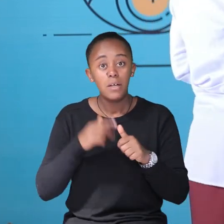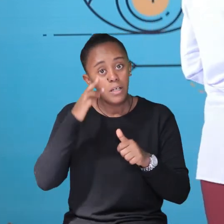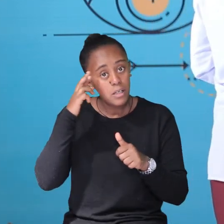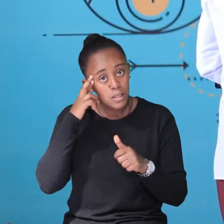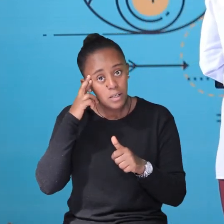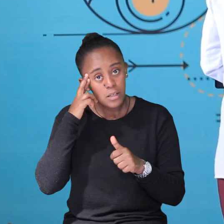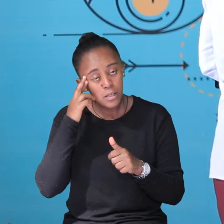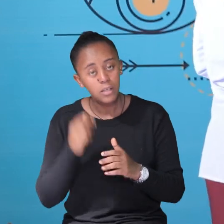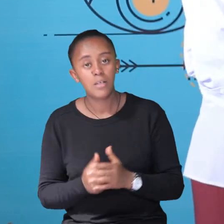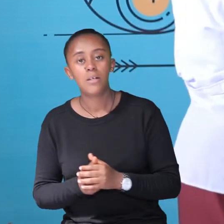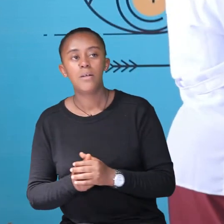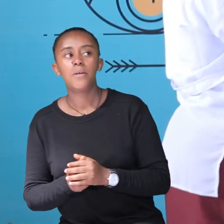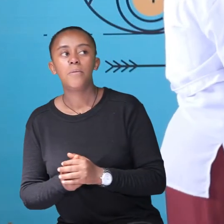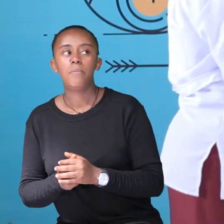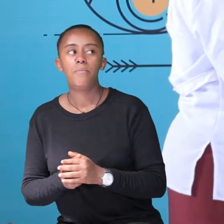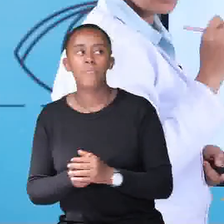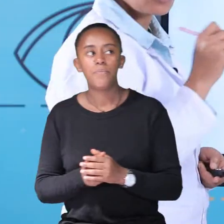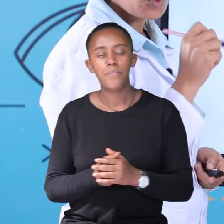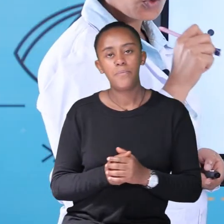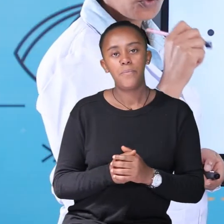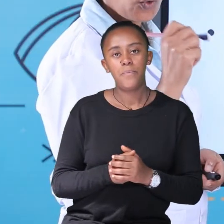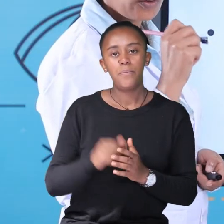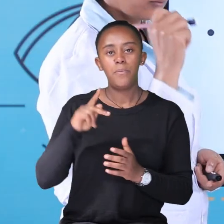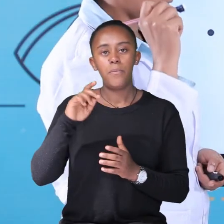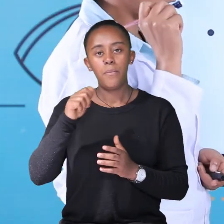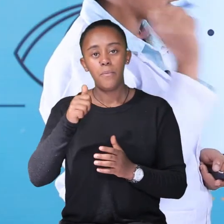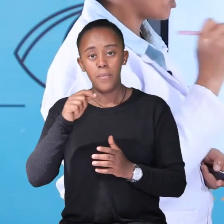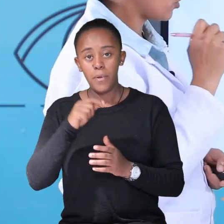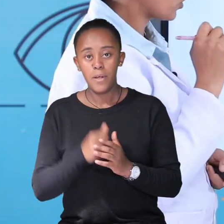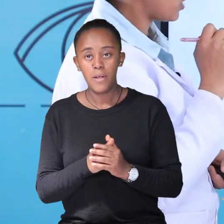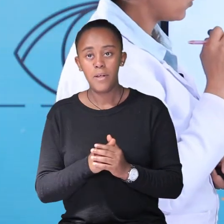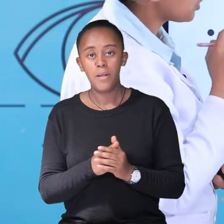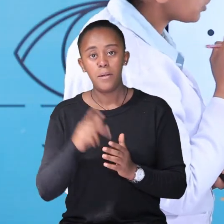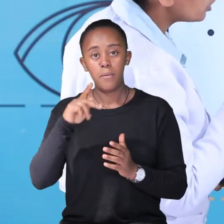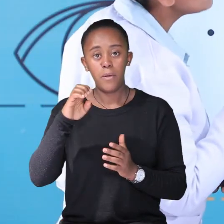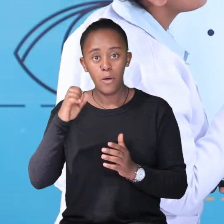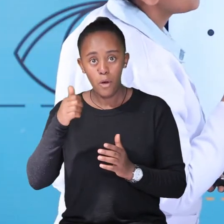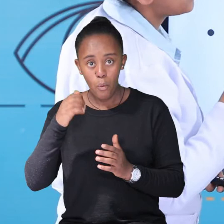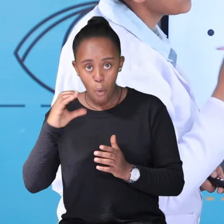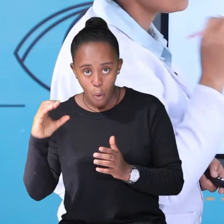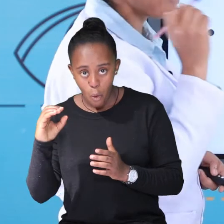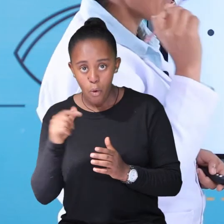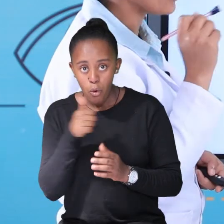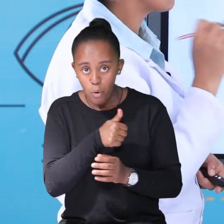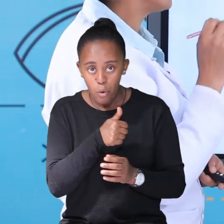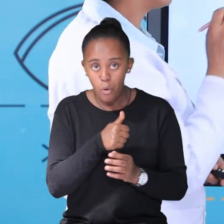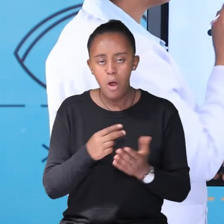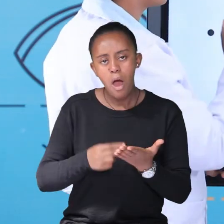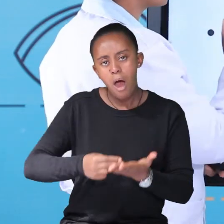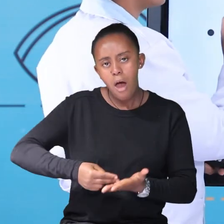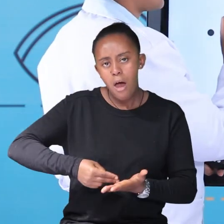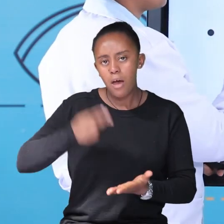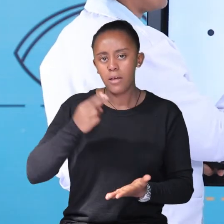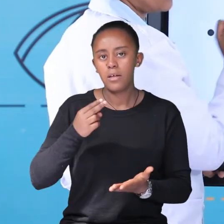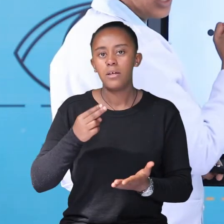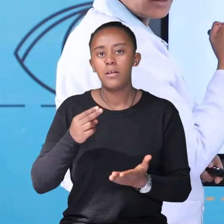is PEPCO, the enzyme that is used for carbon dioxide fixation, has higher affinity